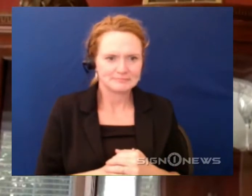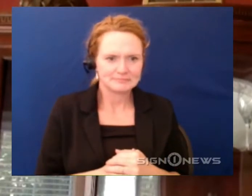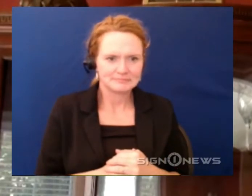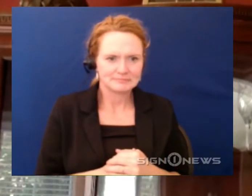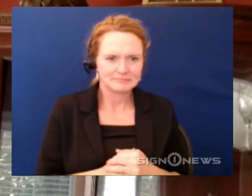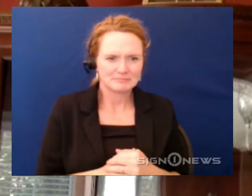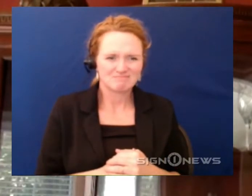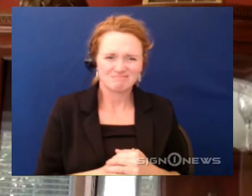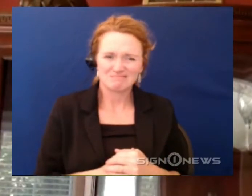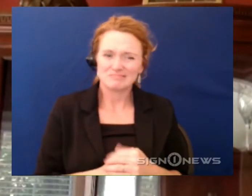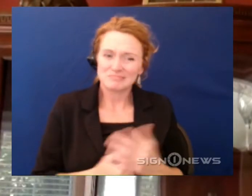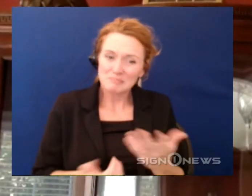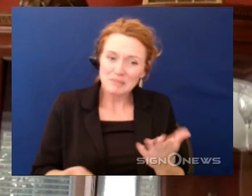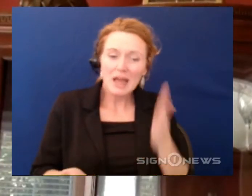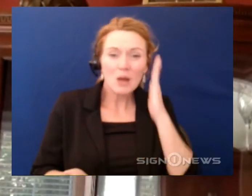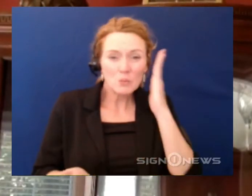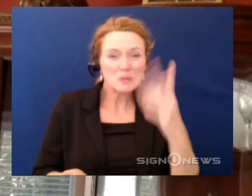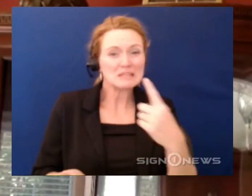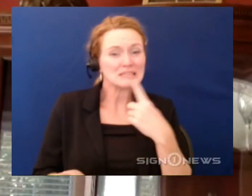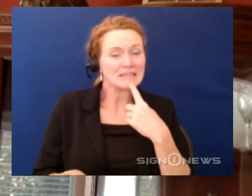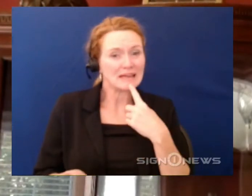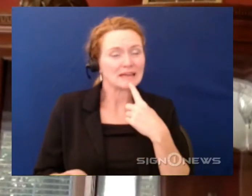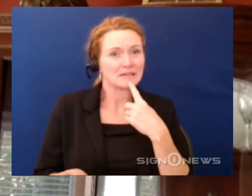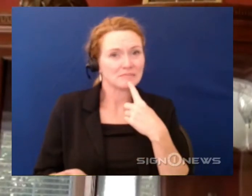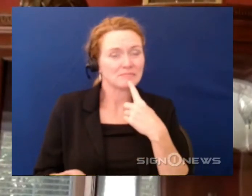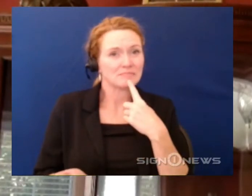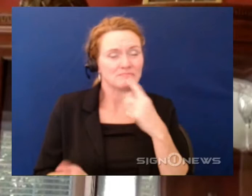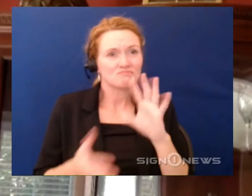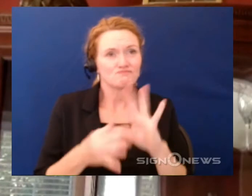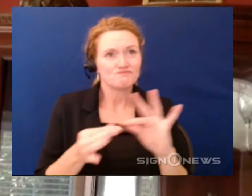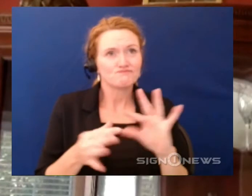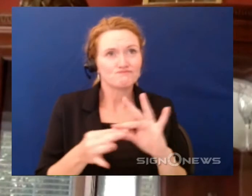you know, I'm going to say that people who